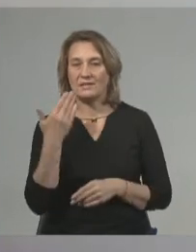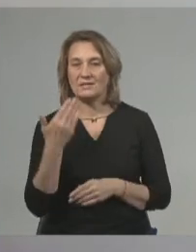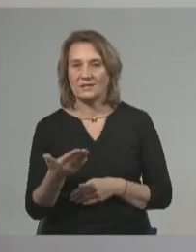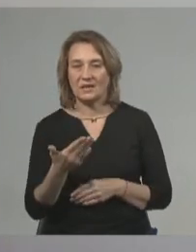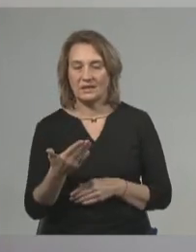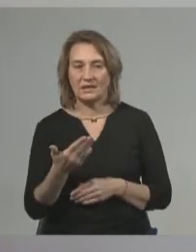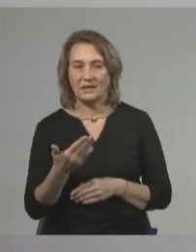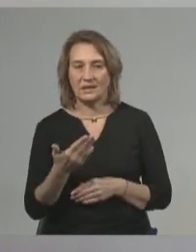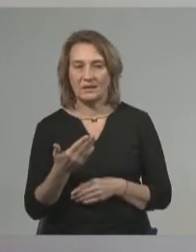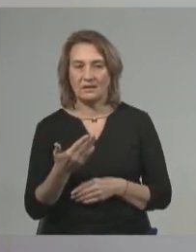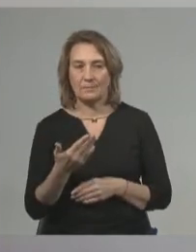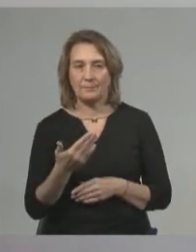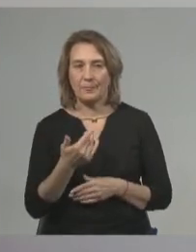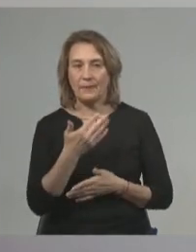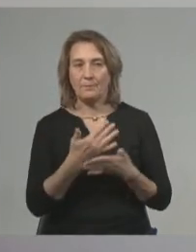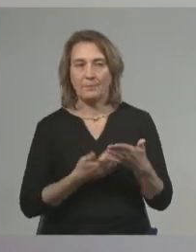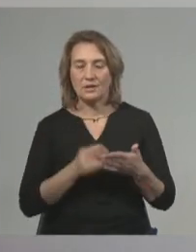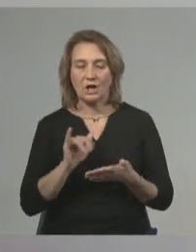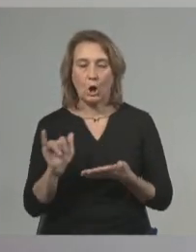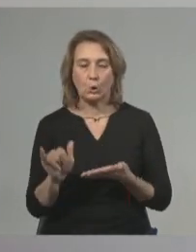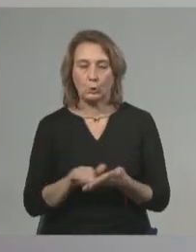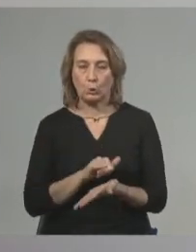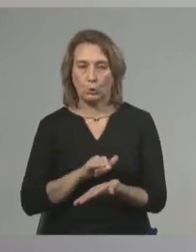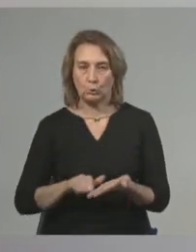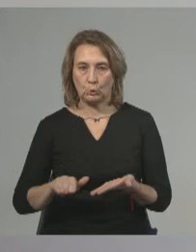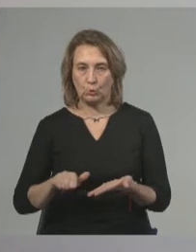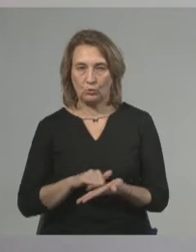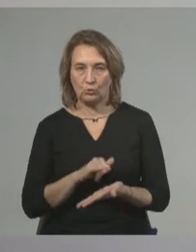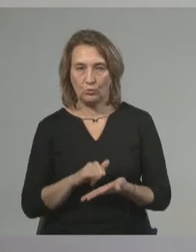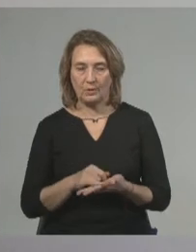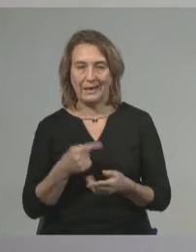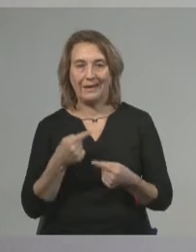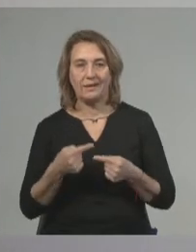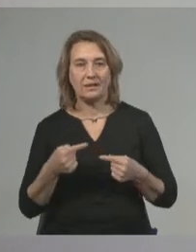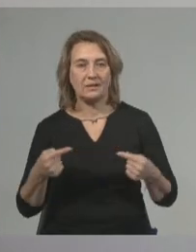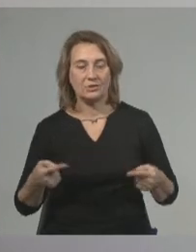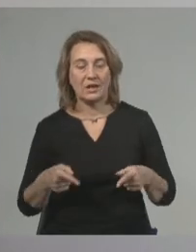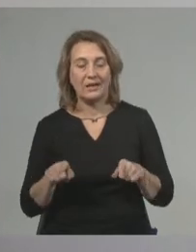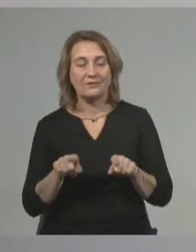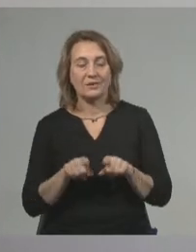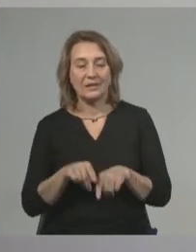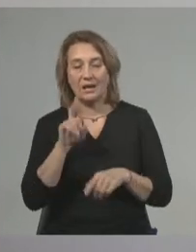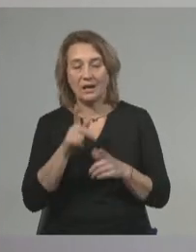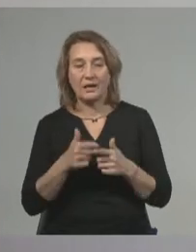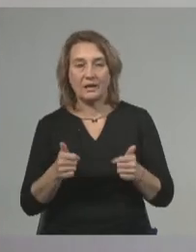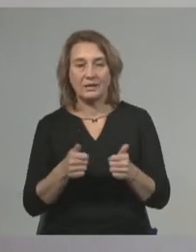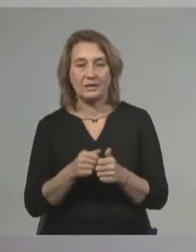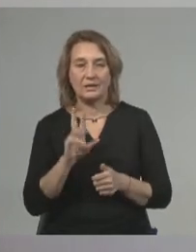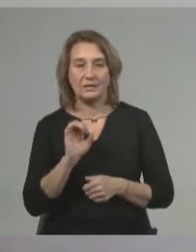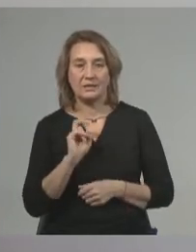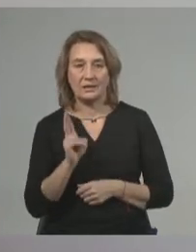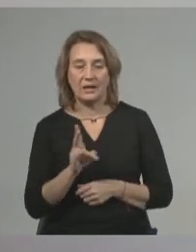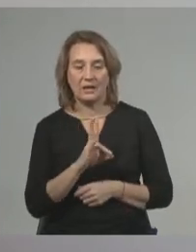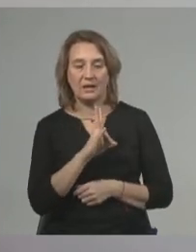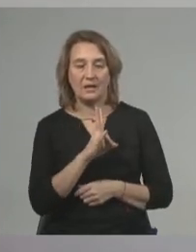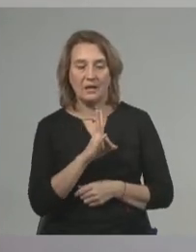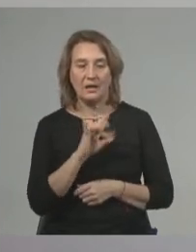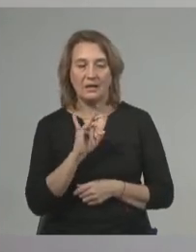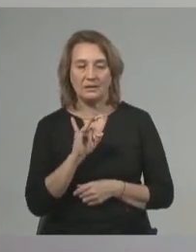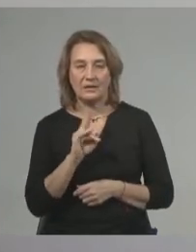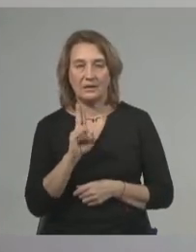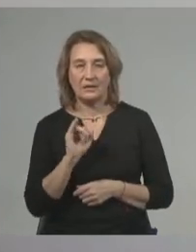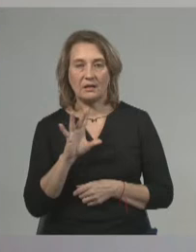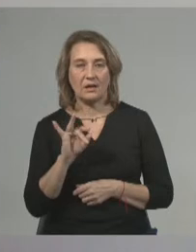example in a country that doesn't have such high internet penetration like nicaragua we're equally concerned about how do we get to people who don't have access to the